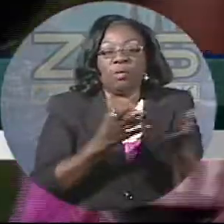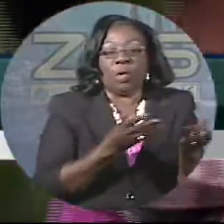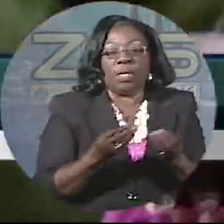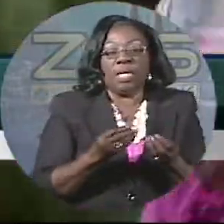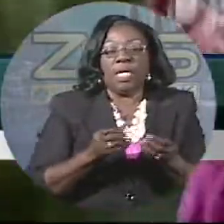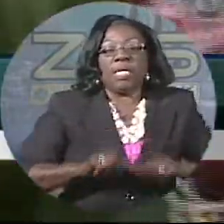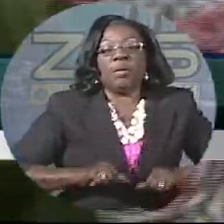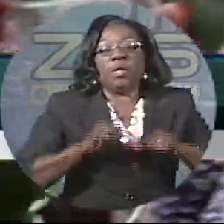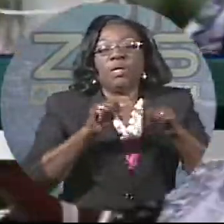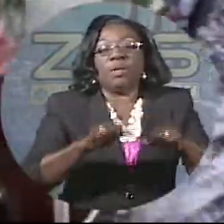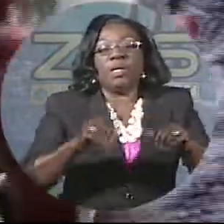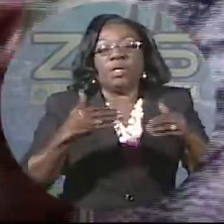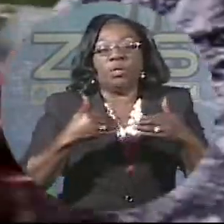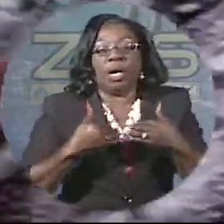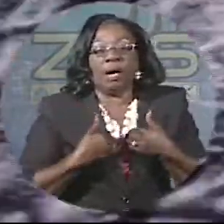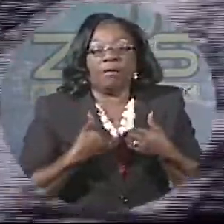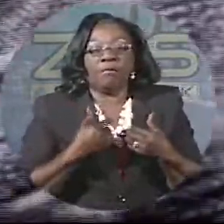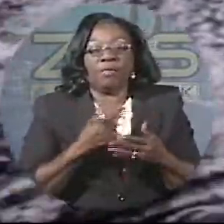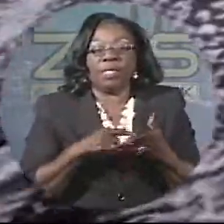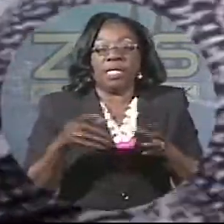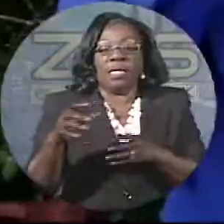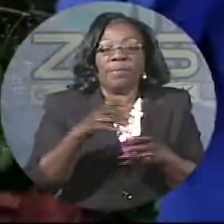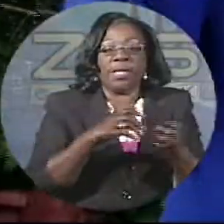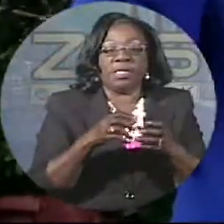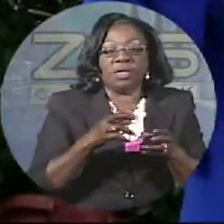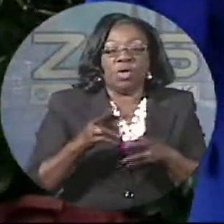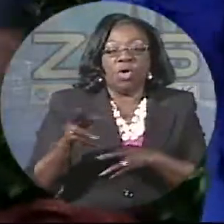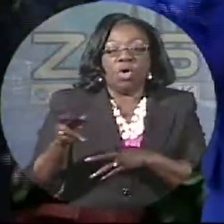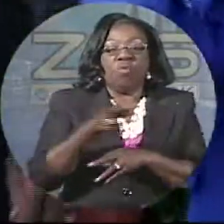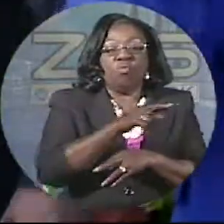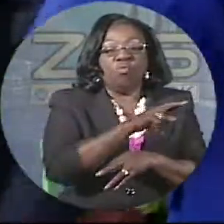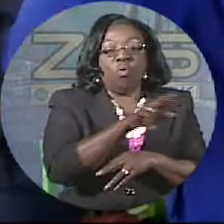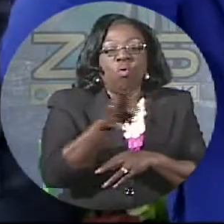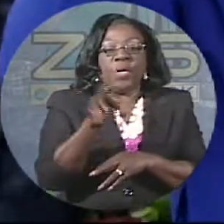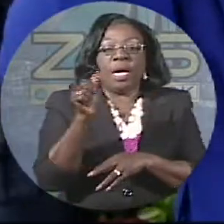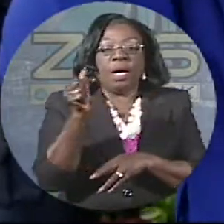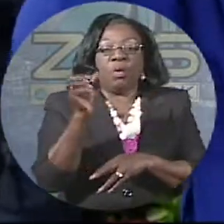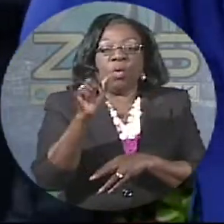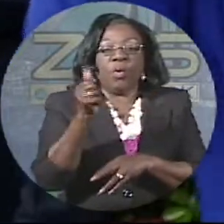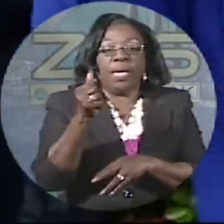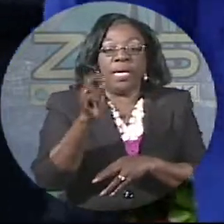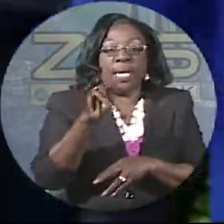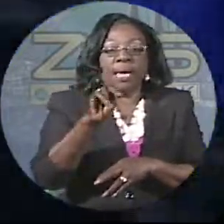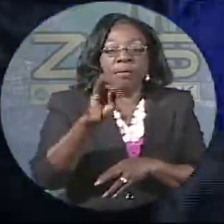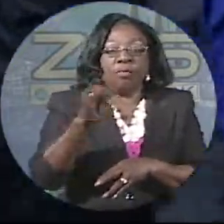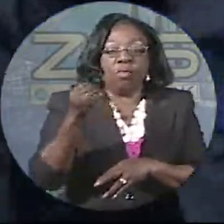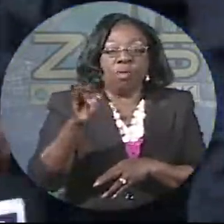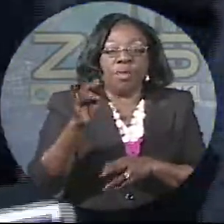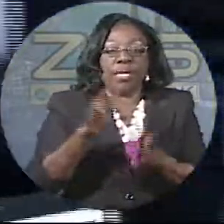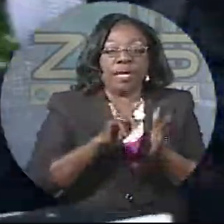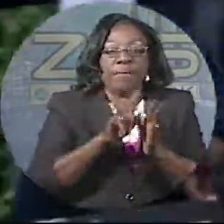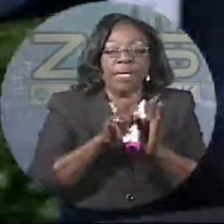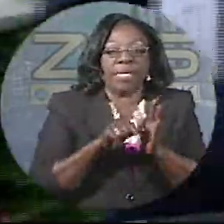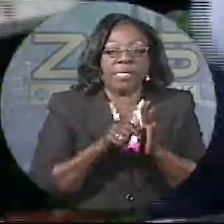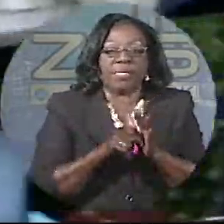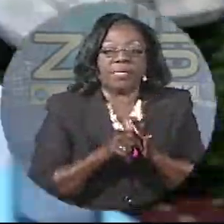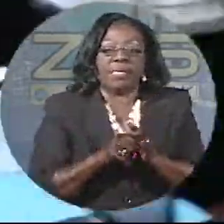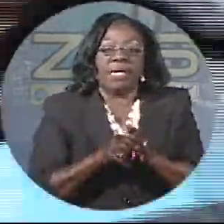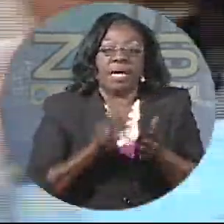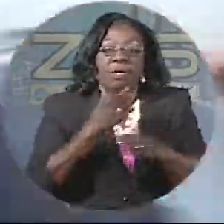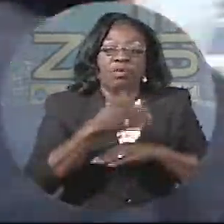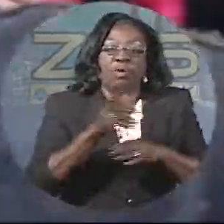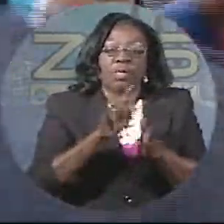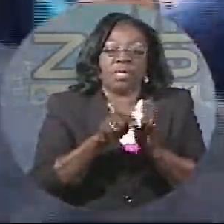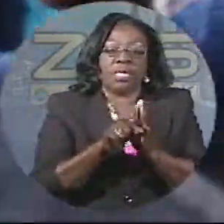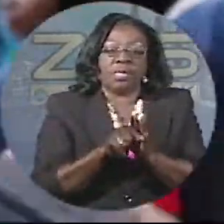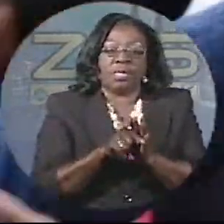ability to have, within the package, roaming minutes, within the package, international minutes, within the package, cross-net, within the